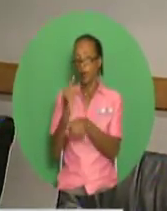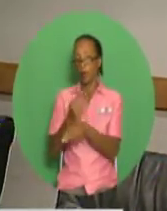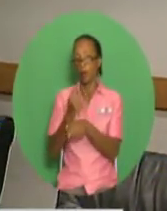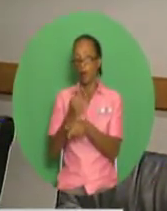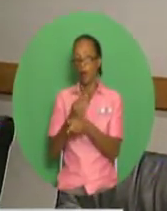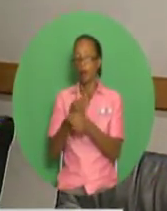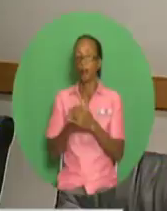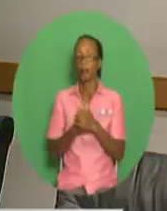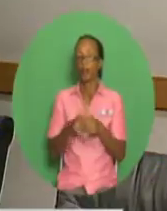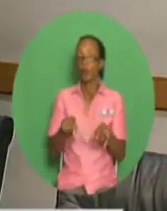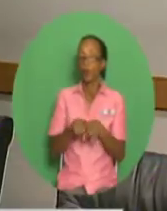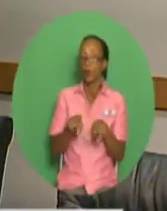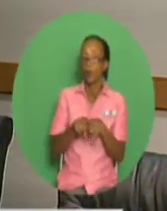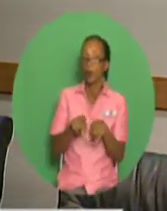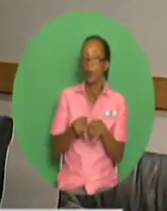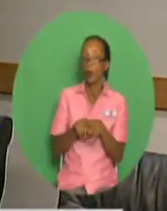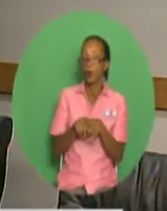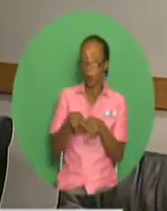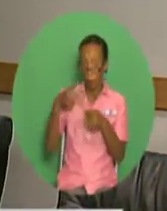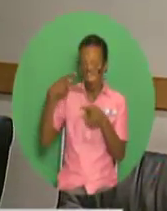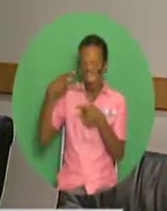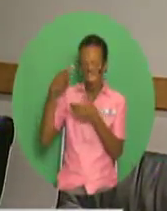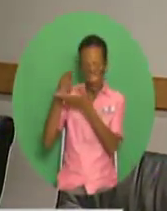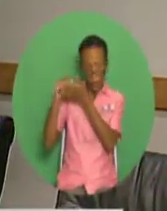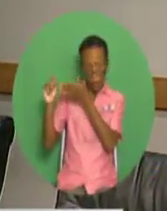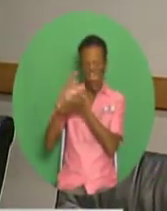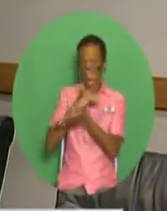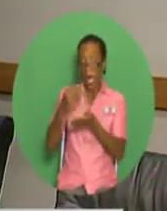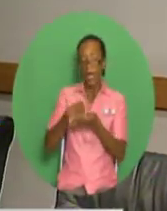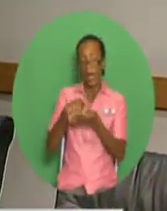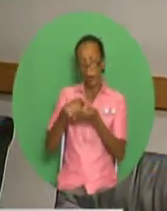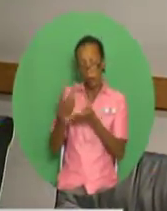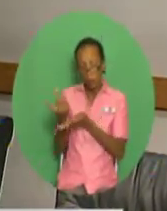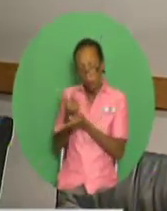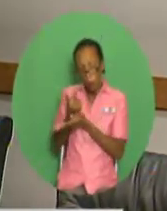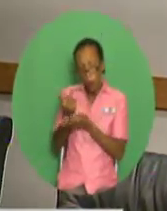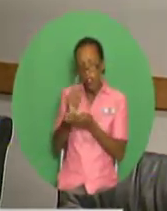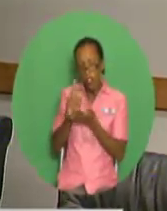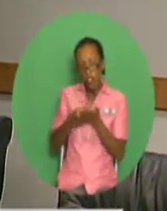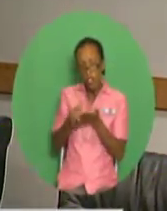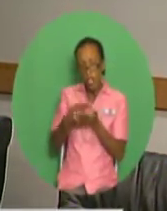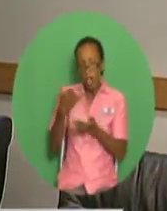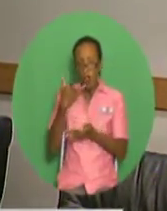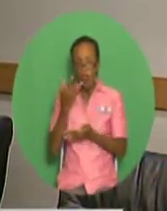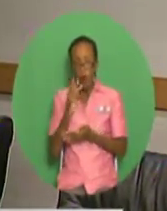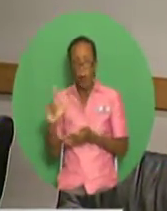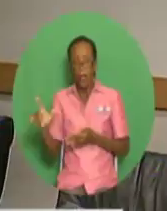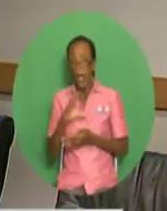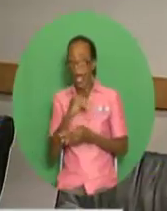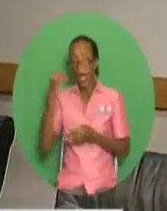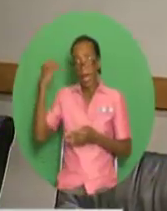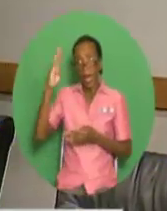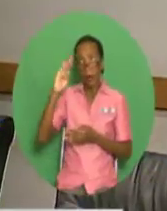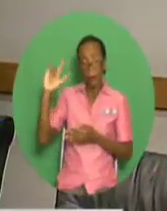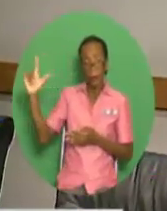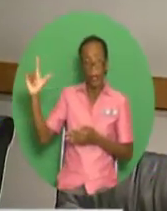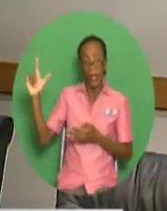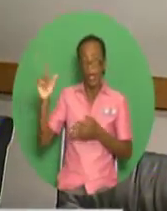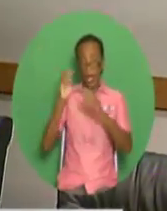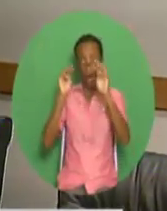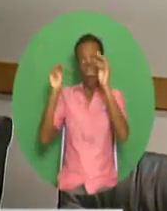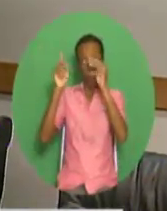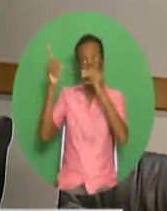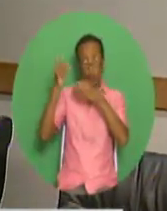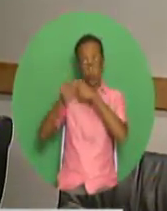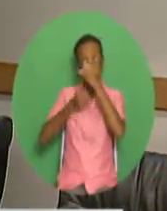we checked, the PSNI checked, that between our phone bill and our electricity bill at the Ministry and the